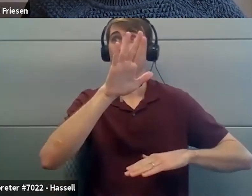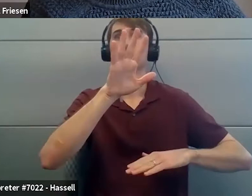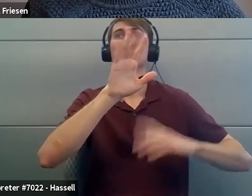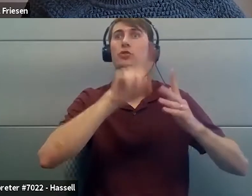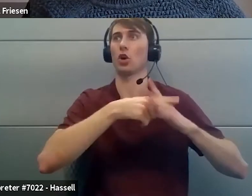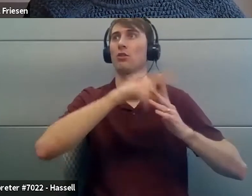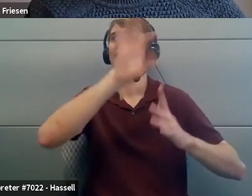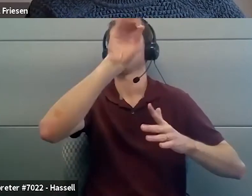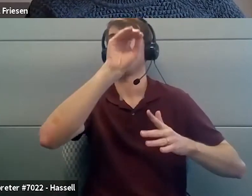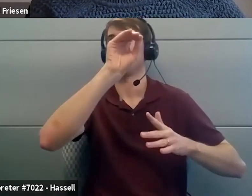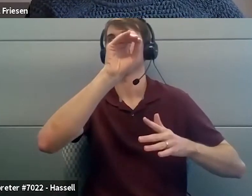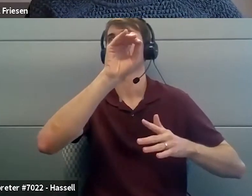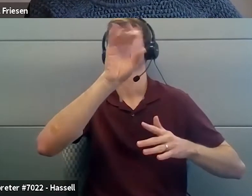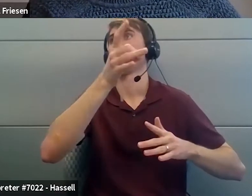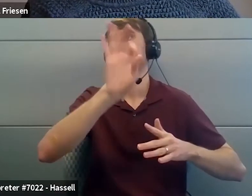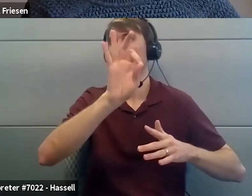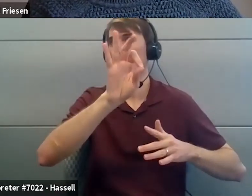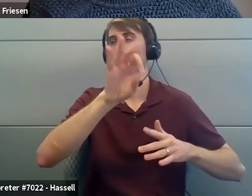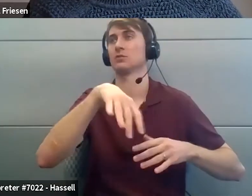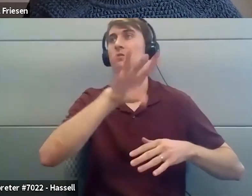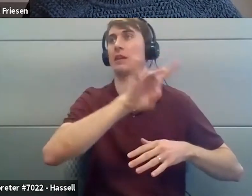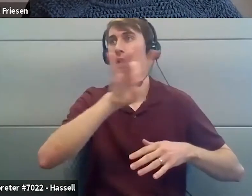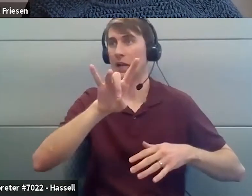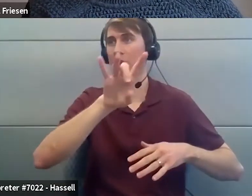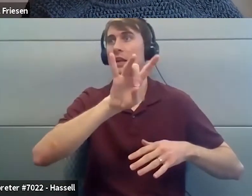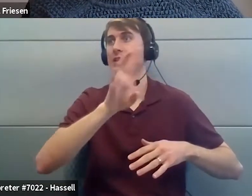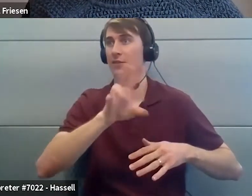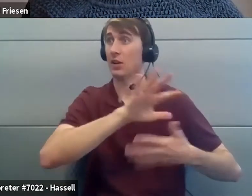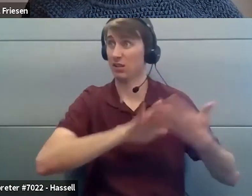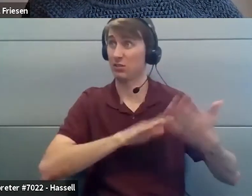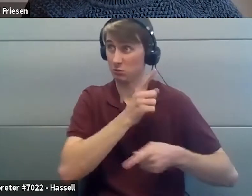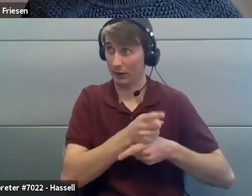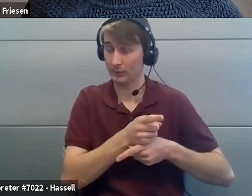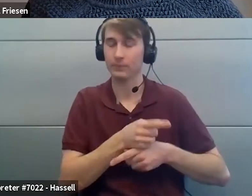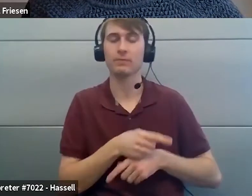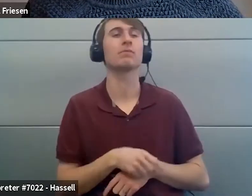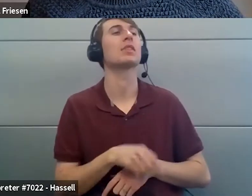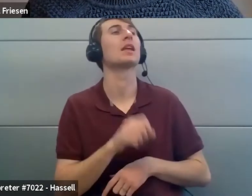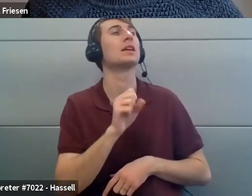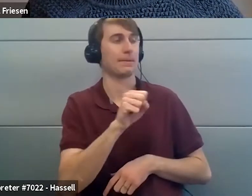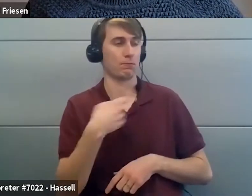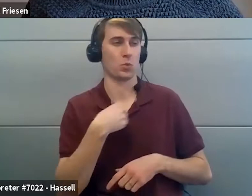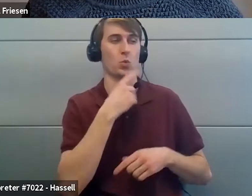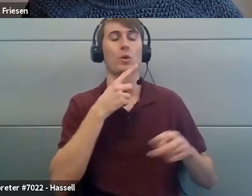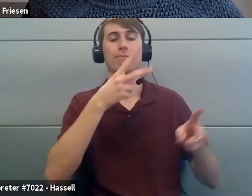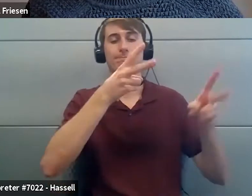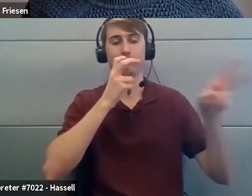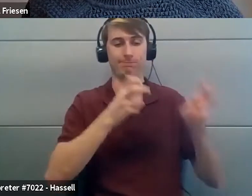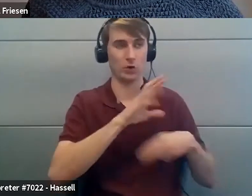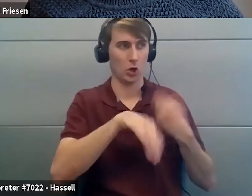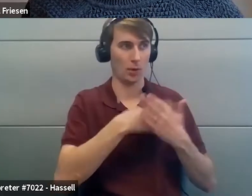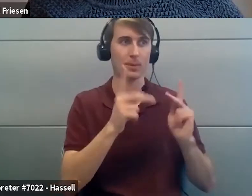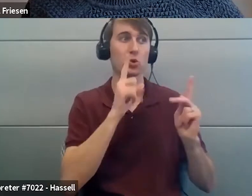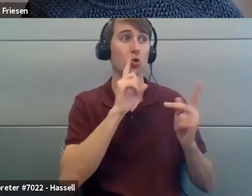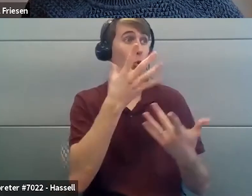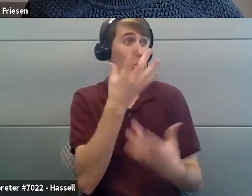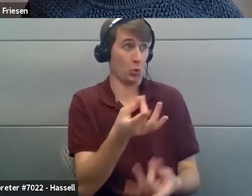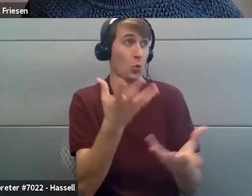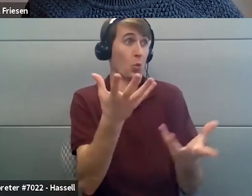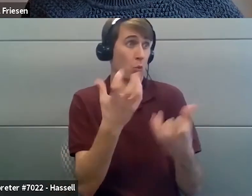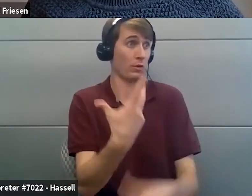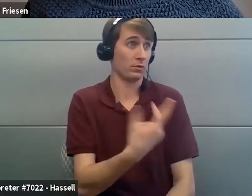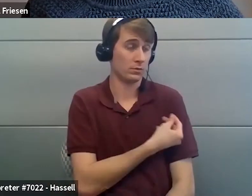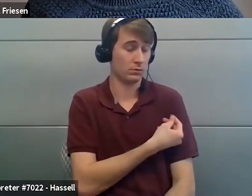We took all the interest forms that we had received, and we looked at all of them, and we placed